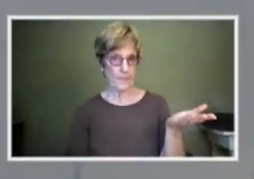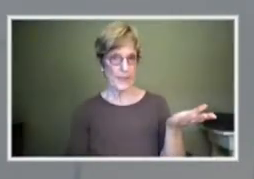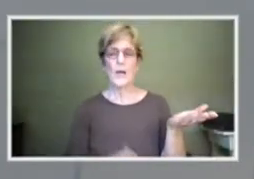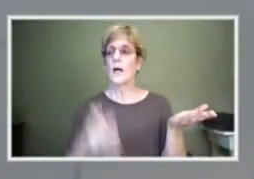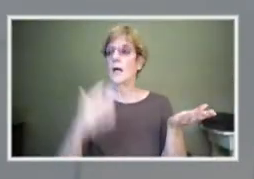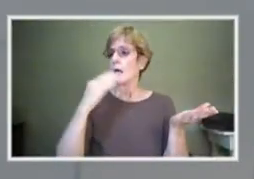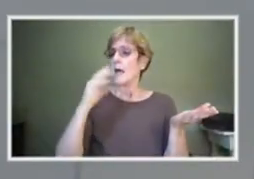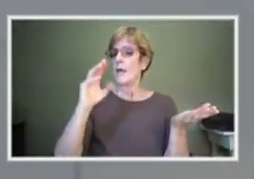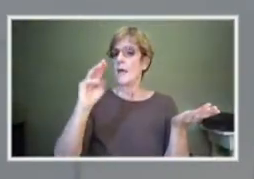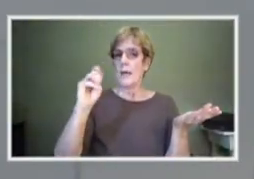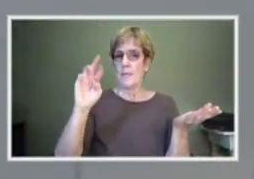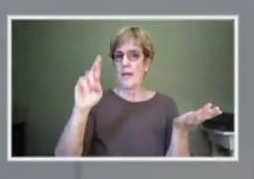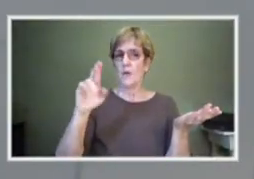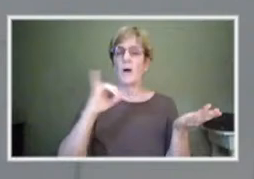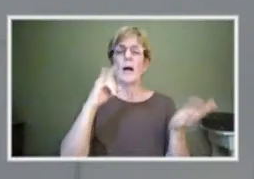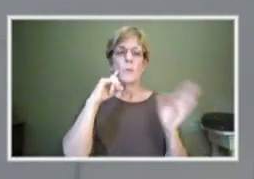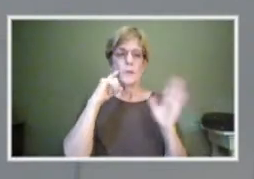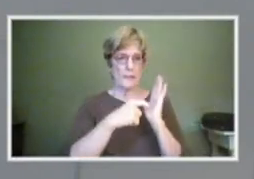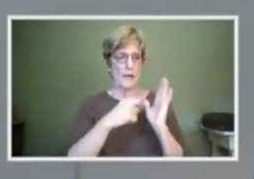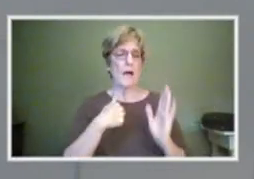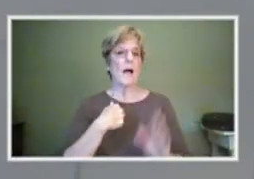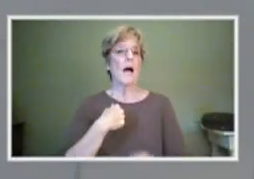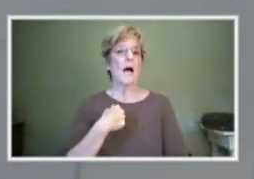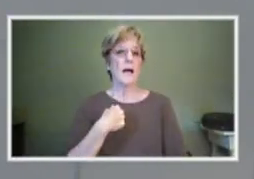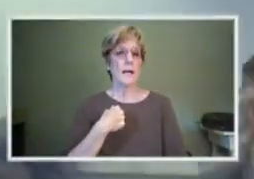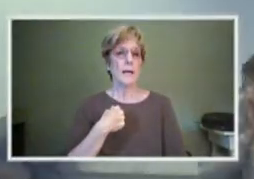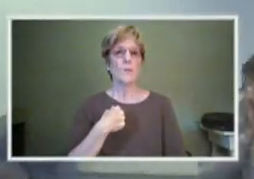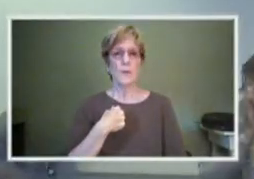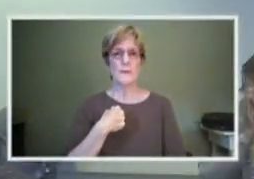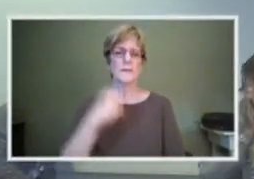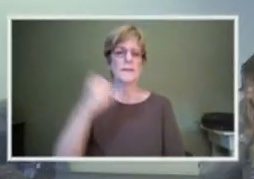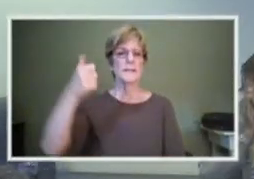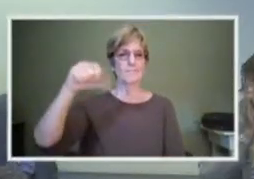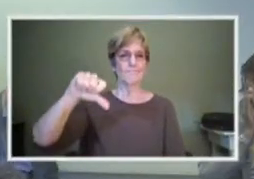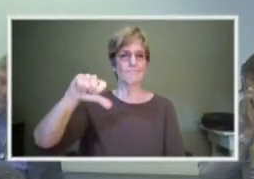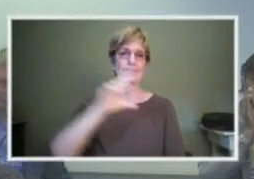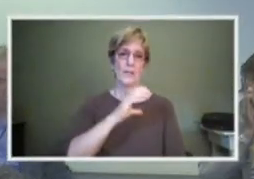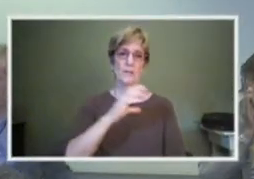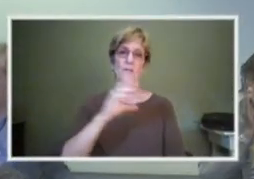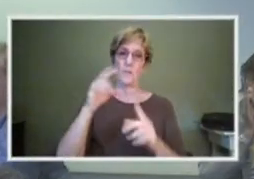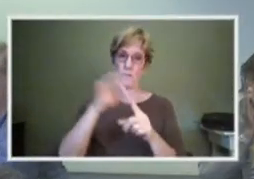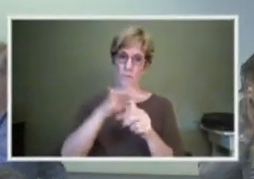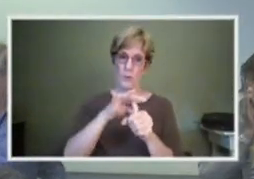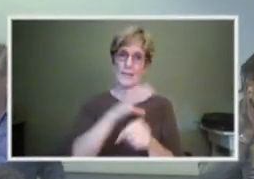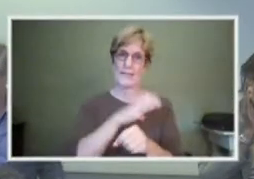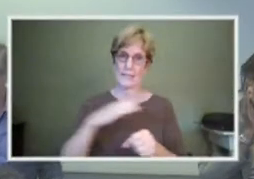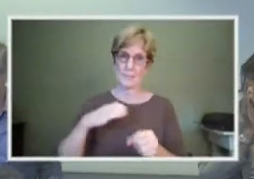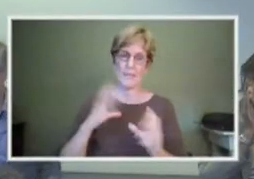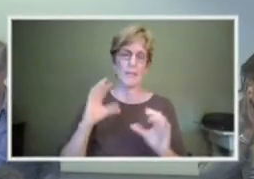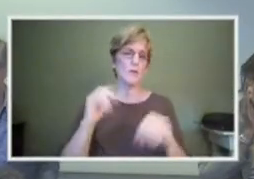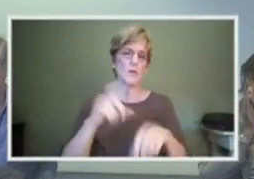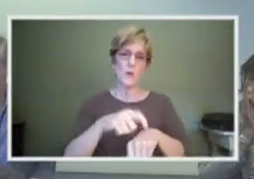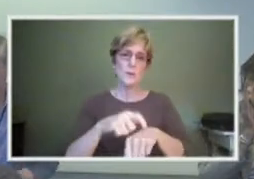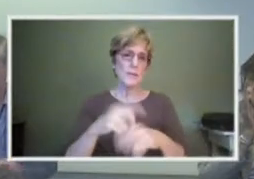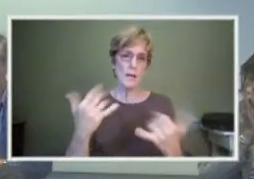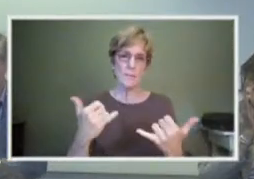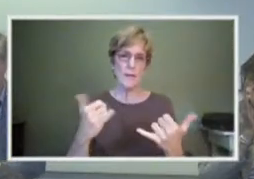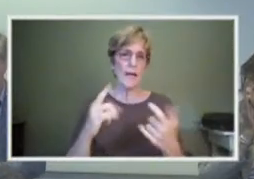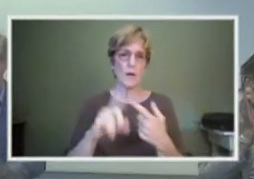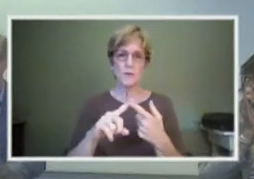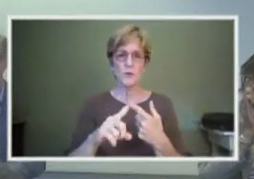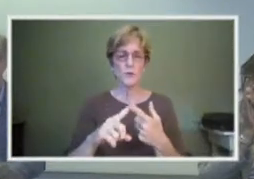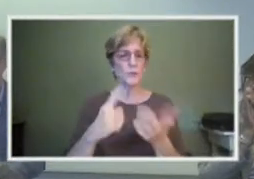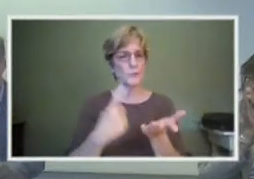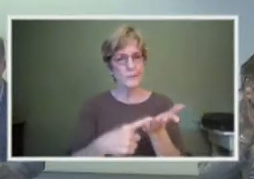I will just acknowledge that I was the dissenting vote in committee. We don't have time now to go into the whys